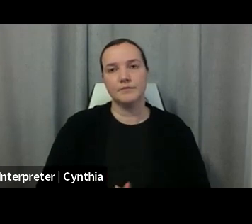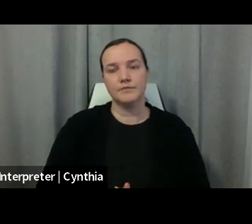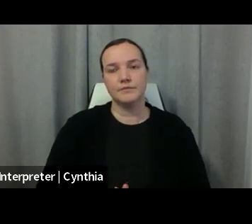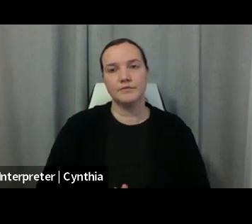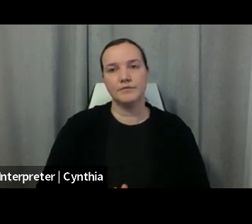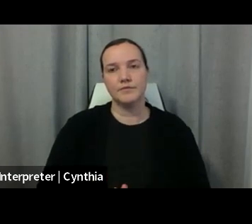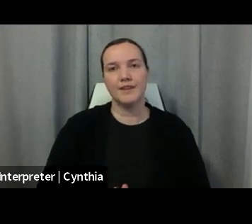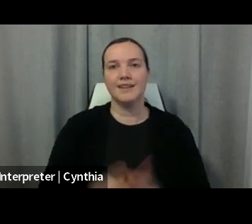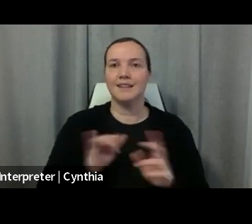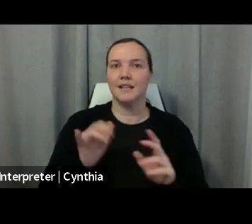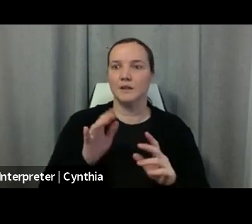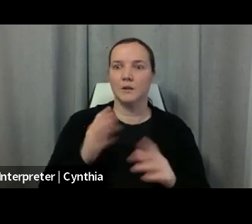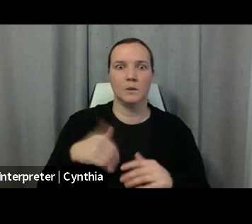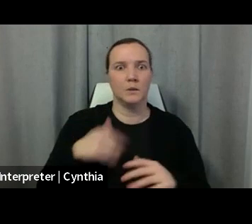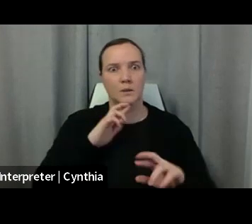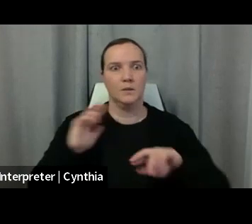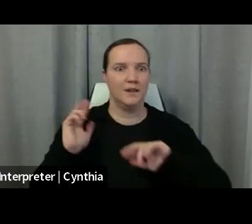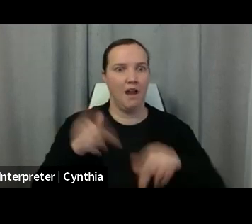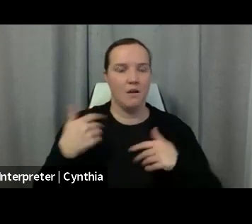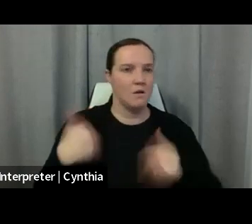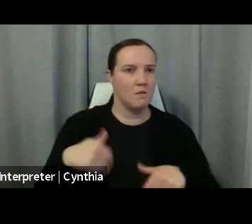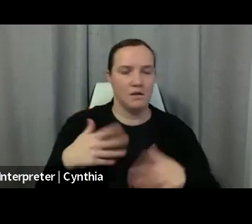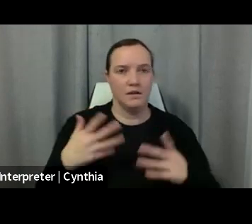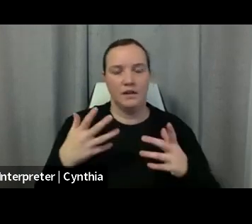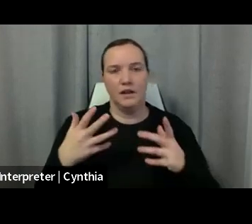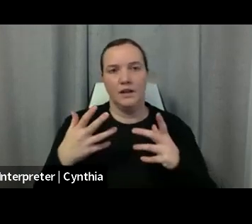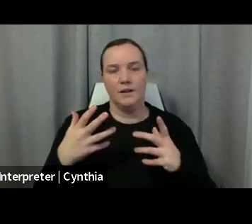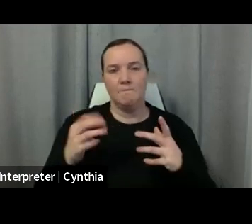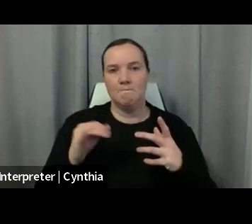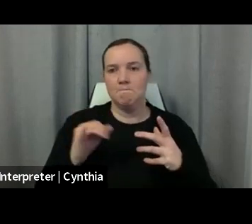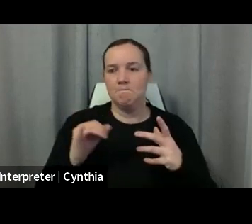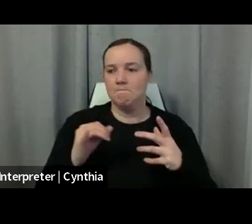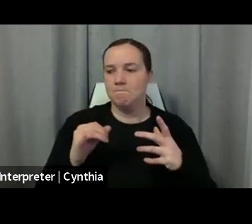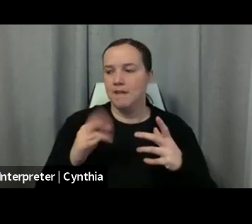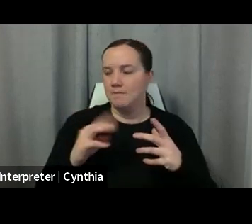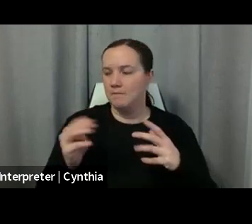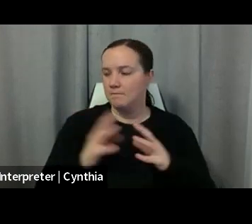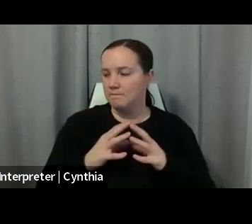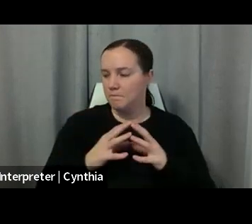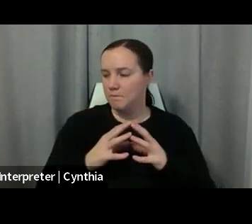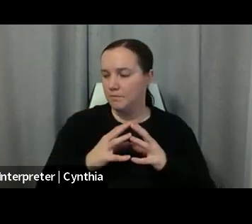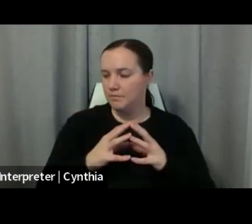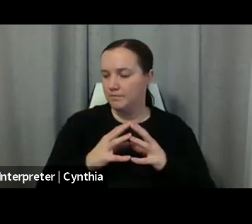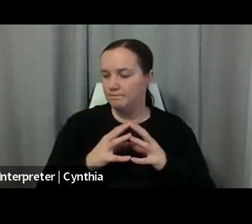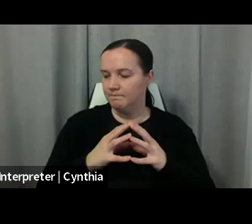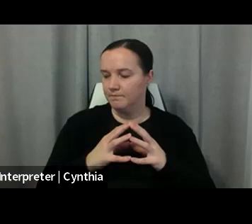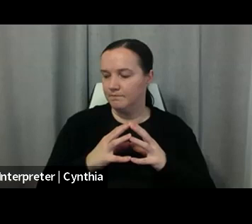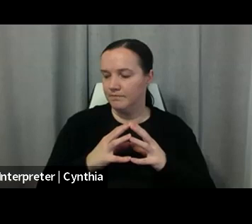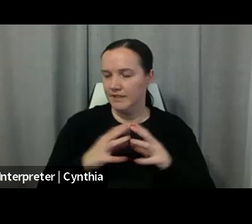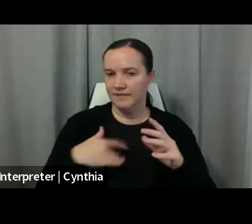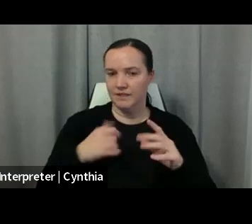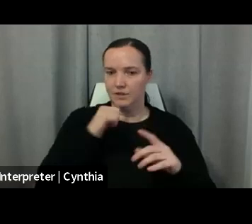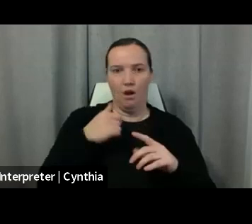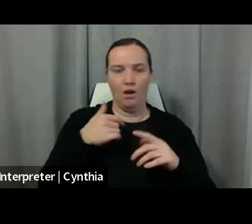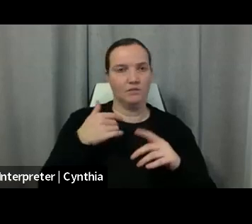a reaction that is like that, you know, it's not going well. This